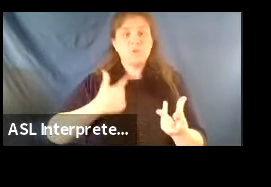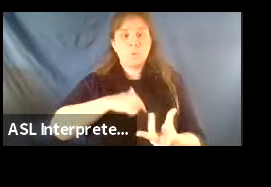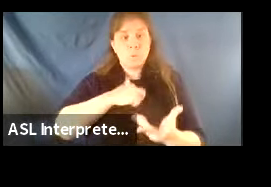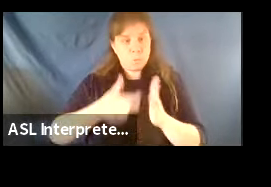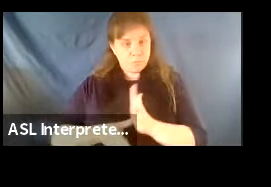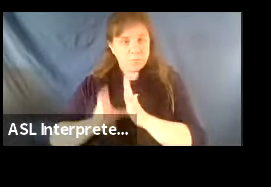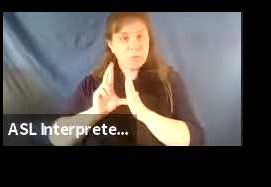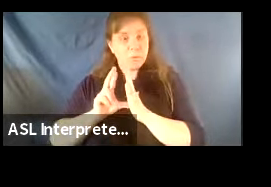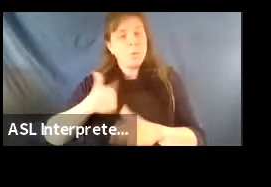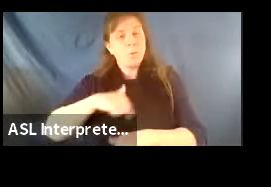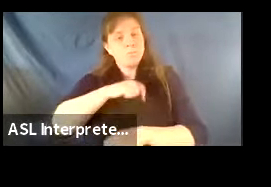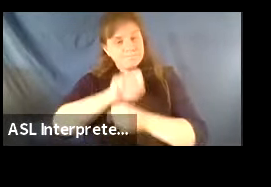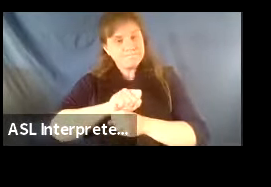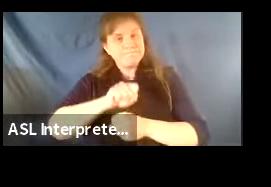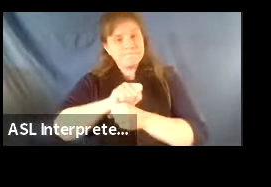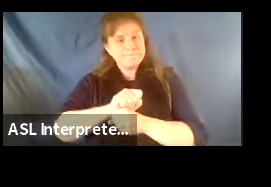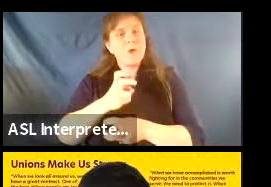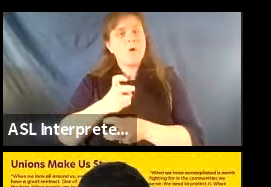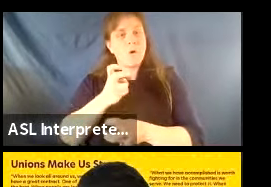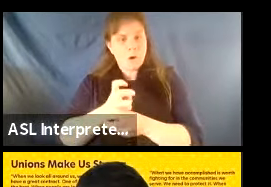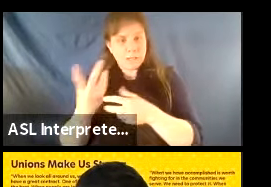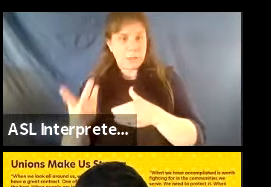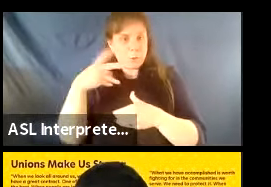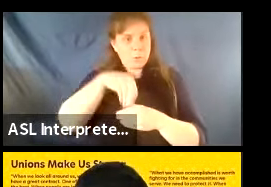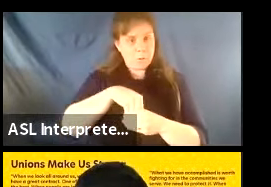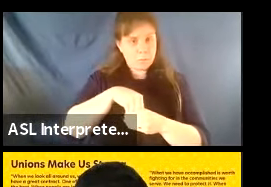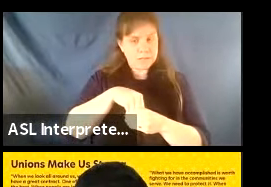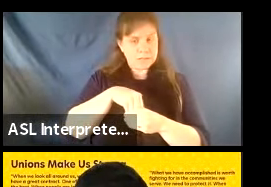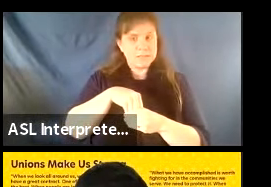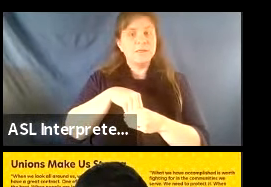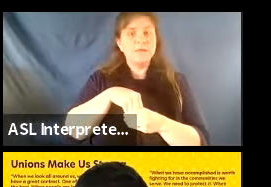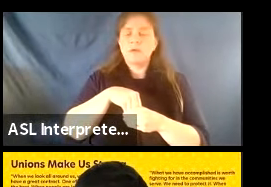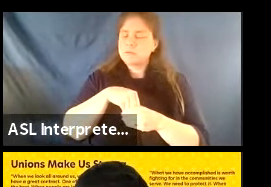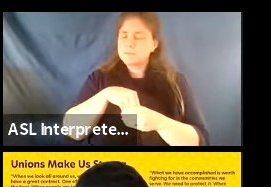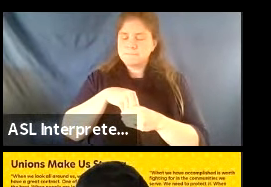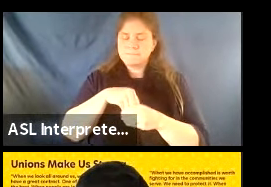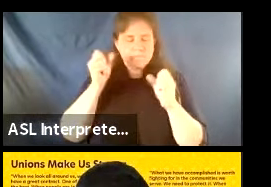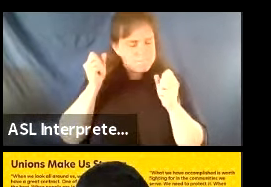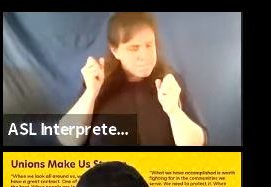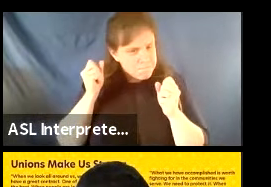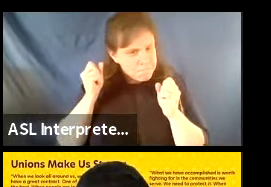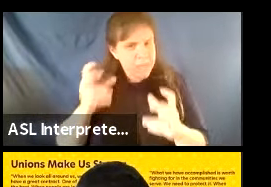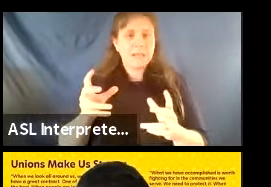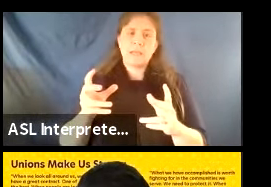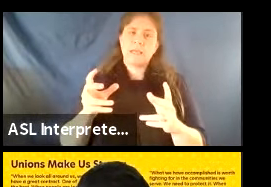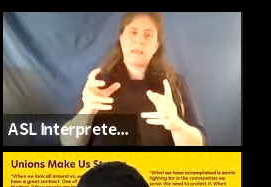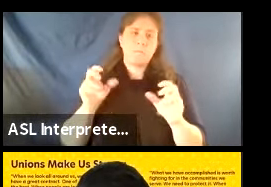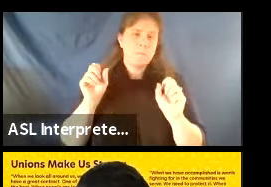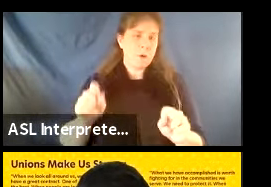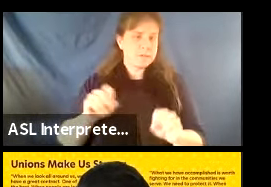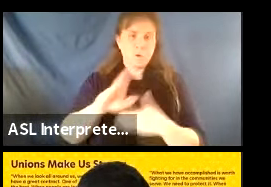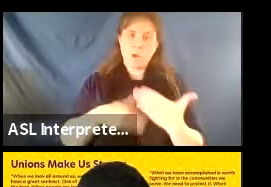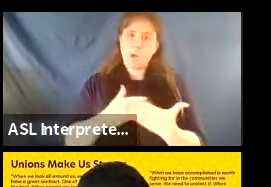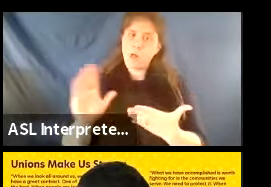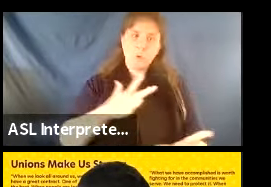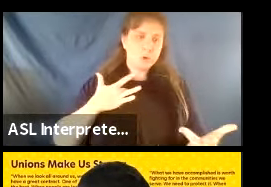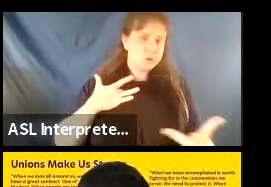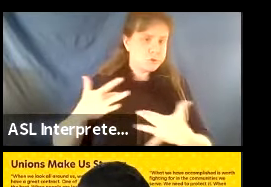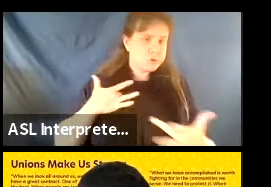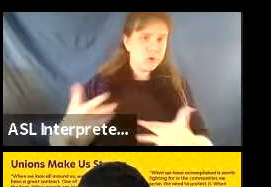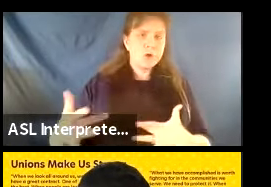work very hard to incorporate as many as possible of the concerns and the issues that